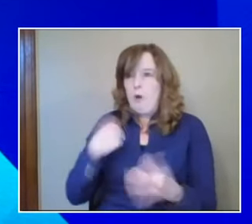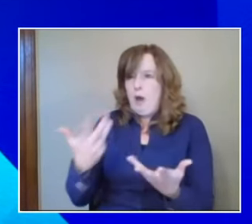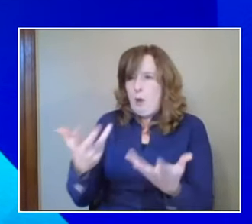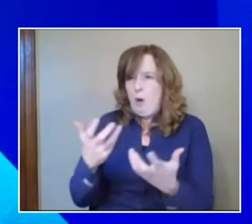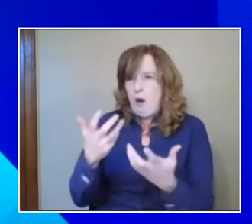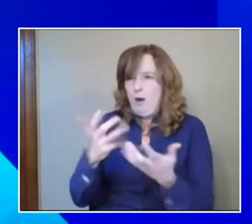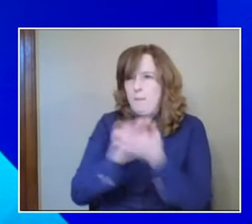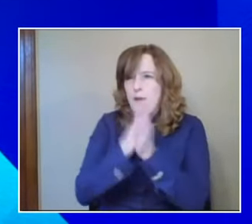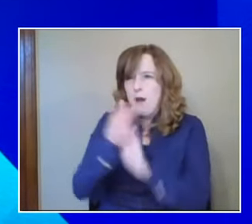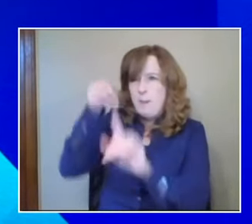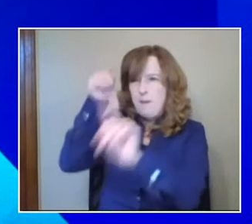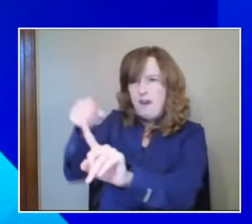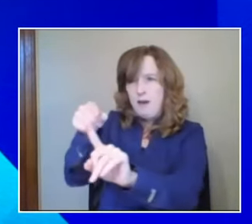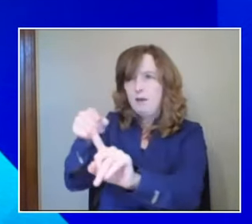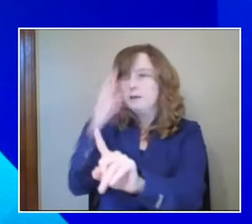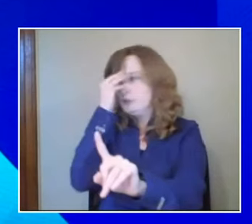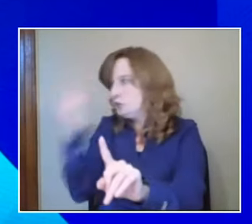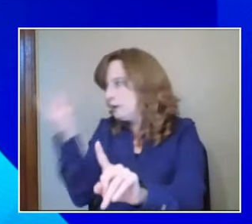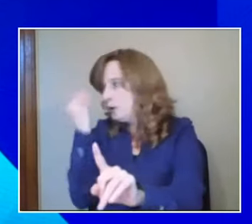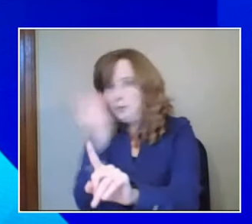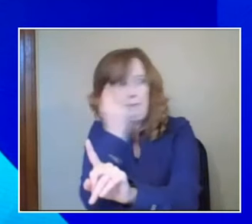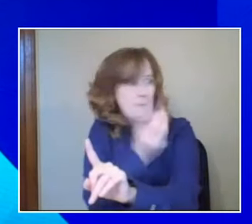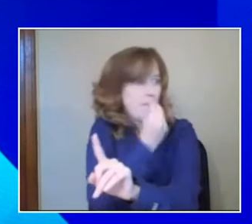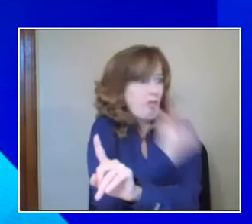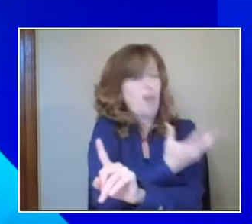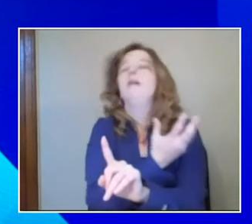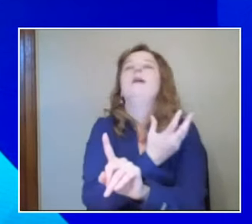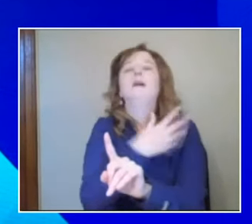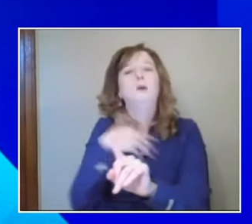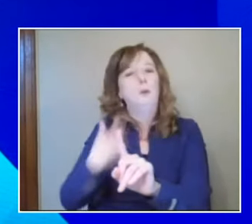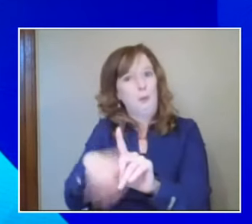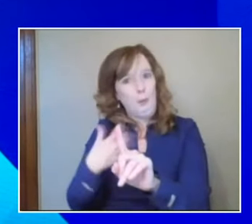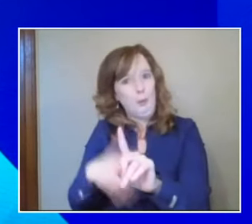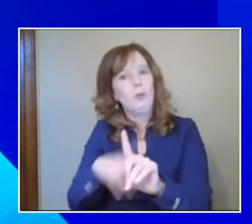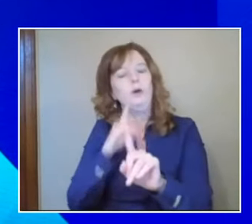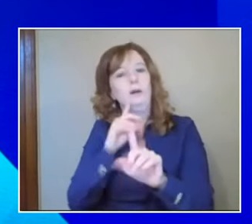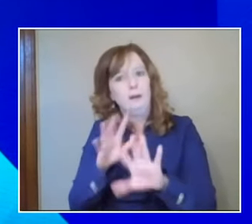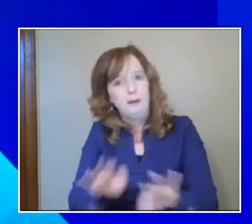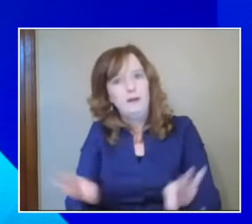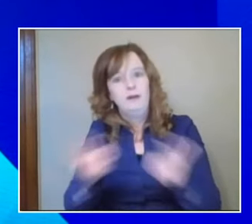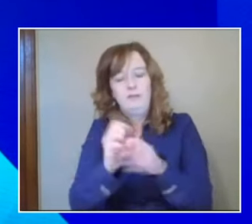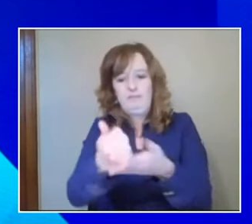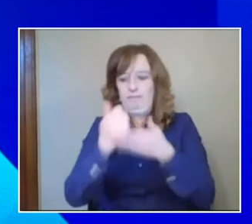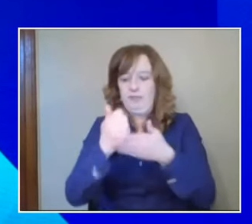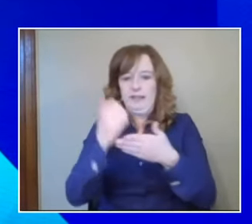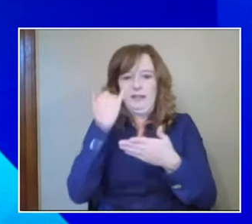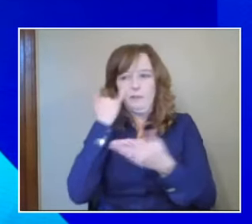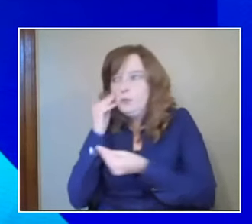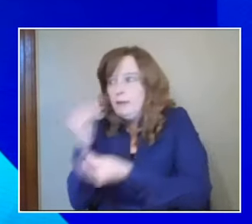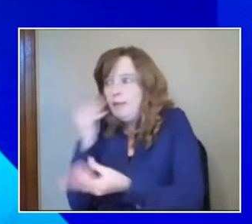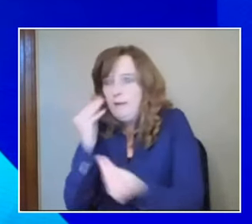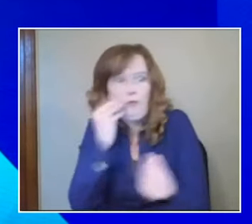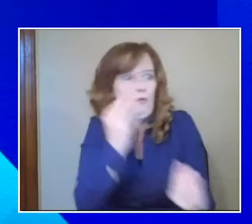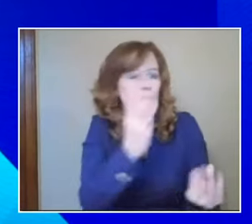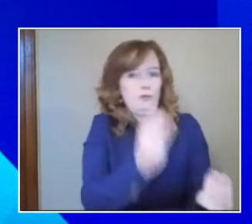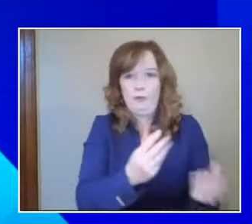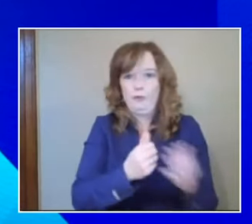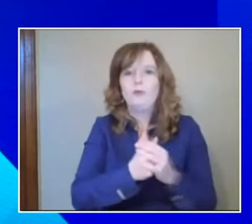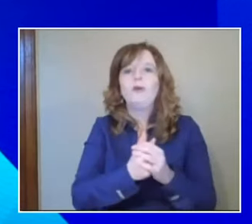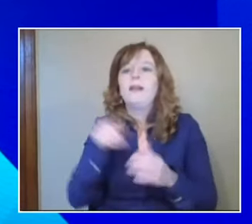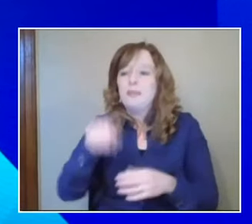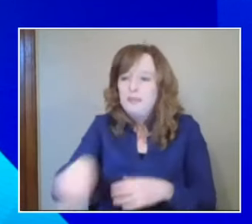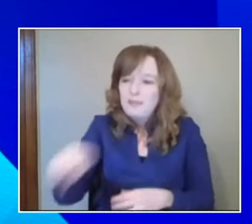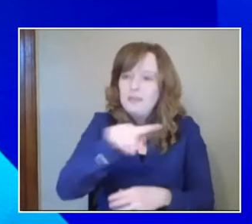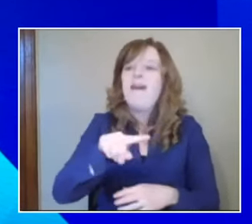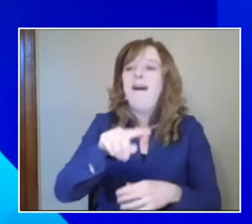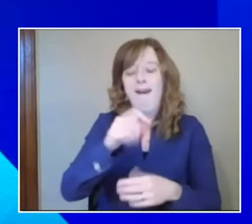people. There's magic in declaring to others how you'll get there. It engages them in helping you and holding you